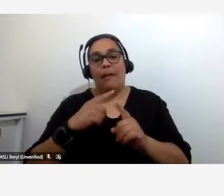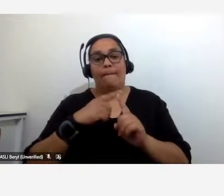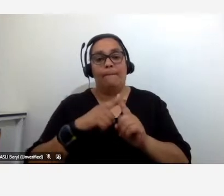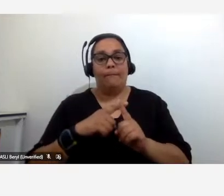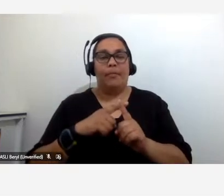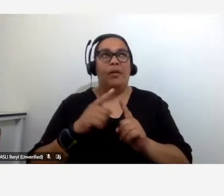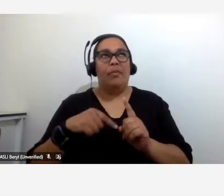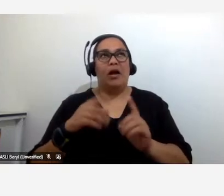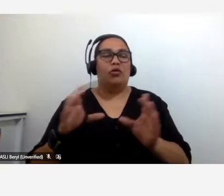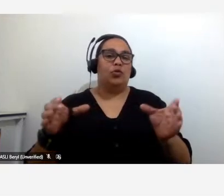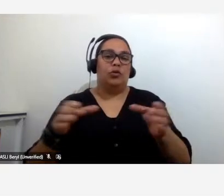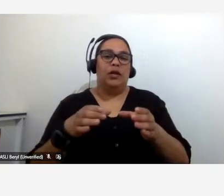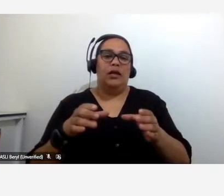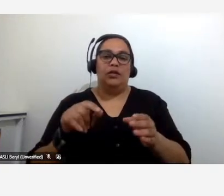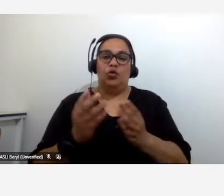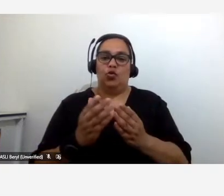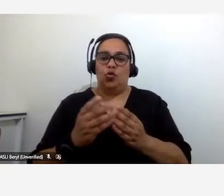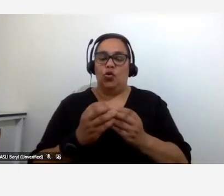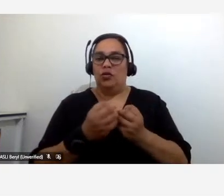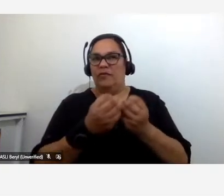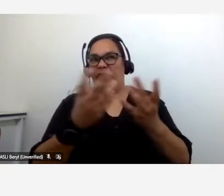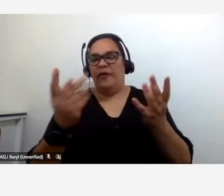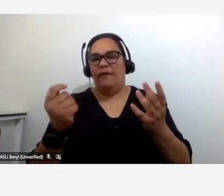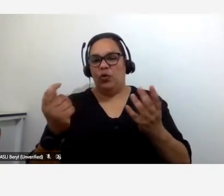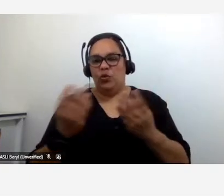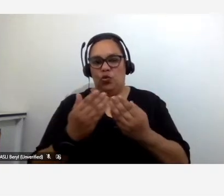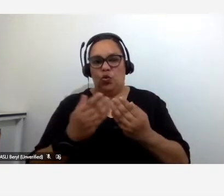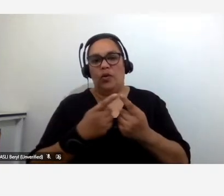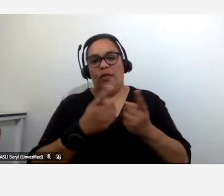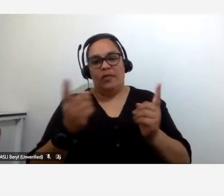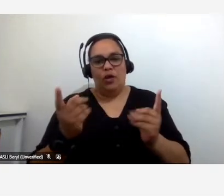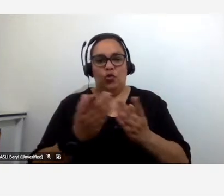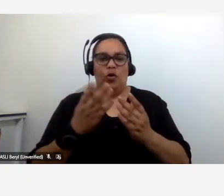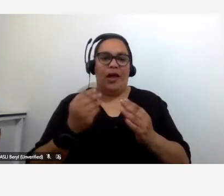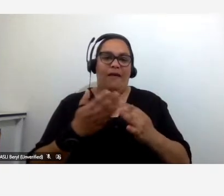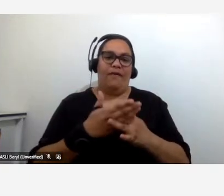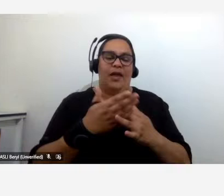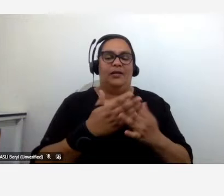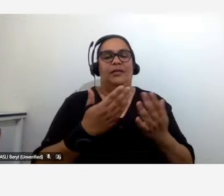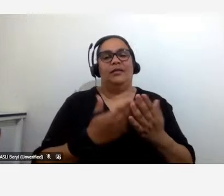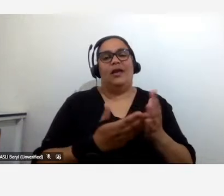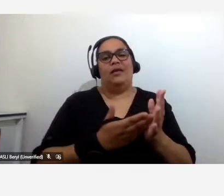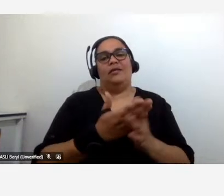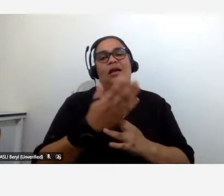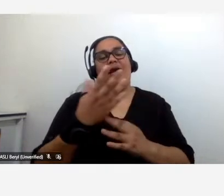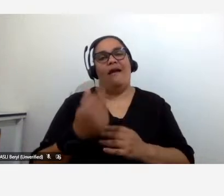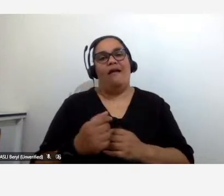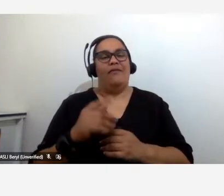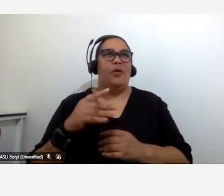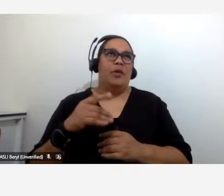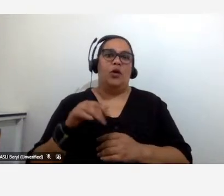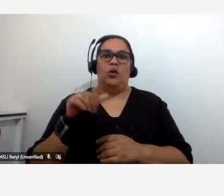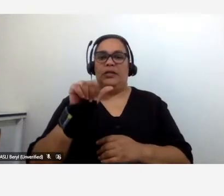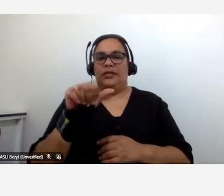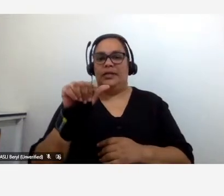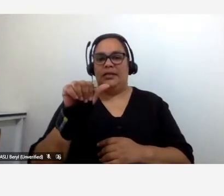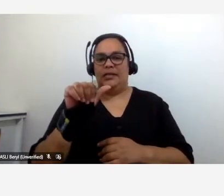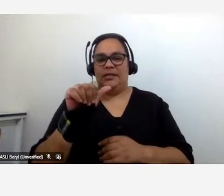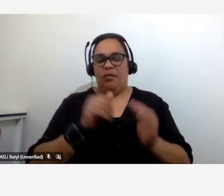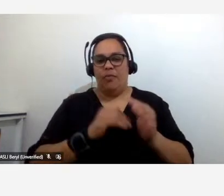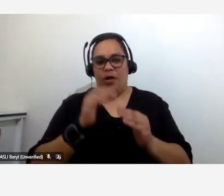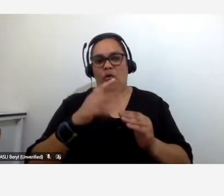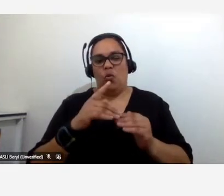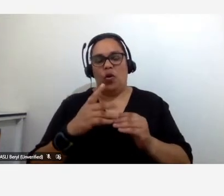by a school, a number of schools, and a number of schools then have access to it. So currently we've got approximately 6 facilities. We're